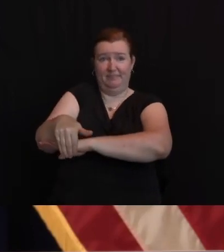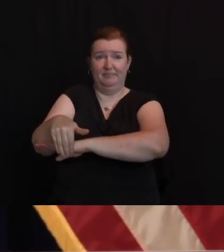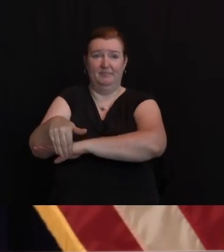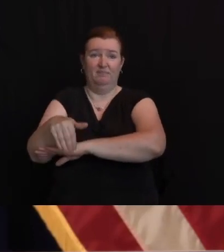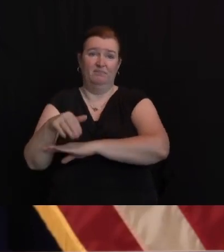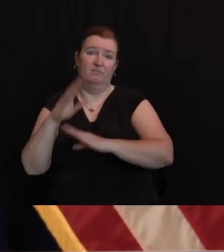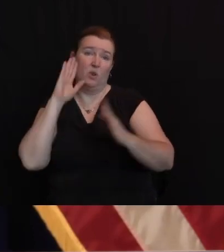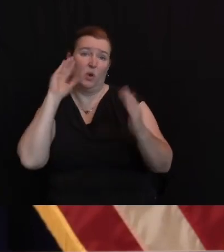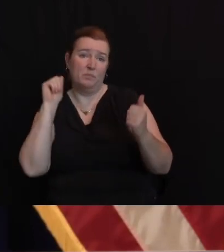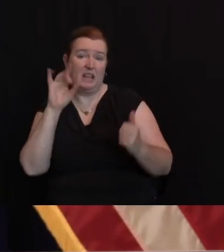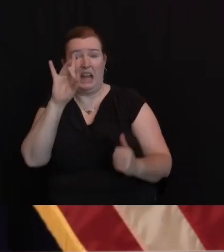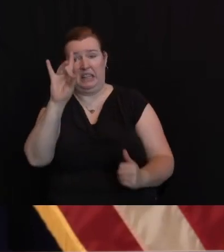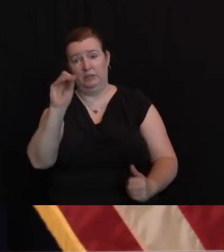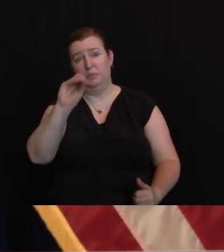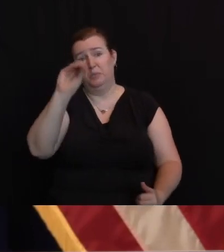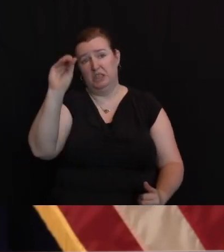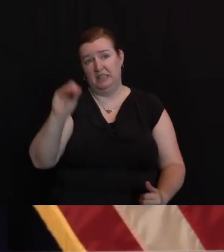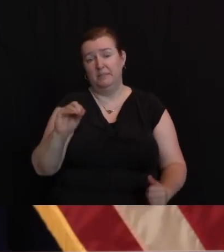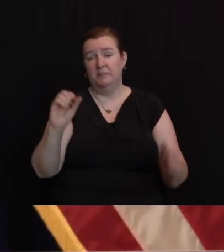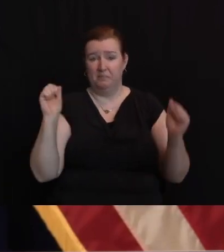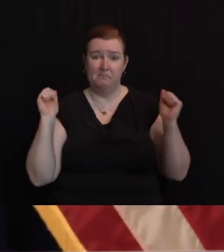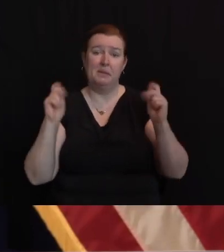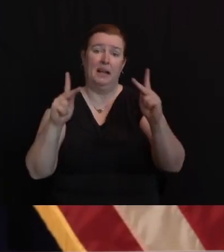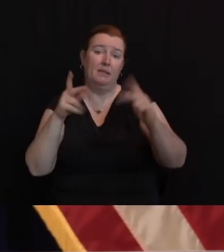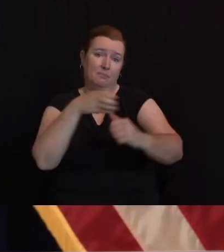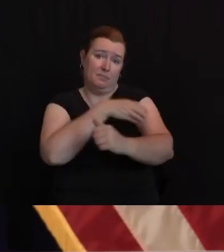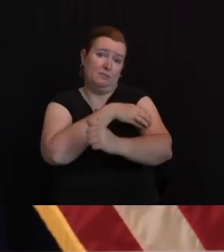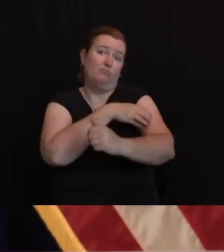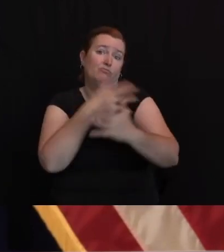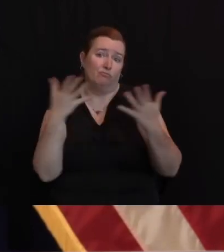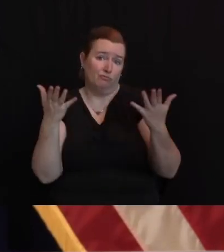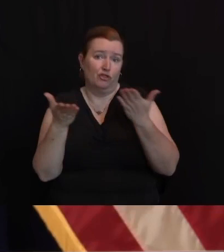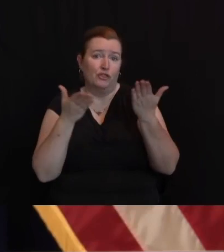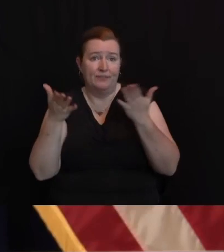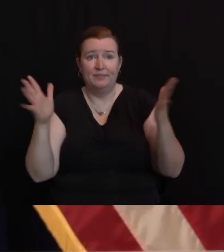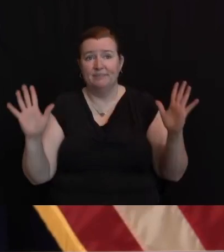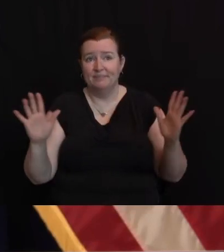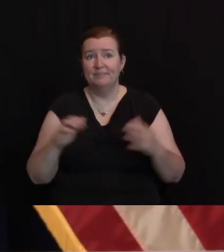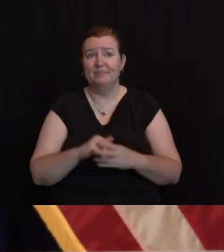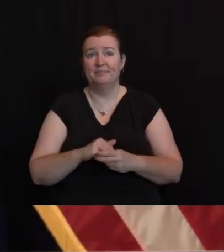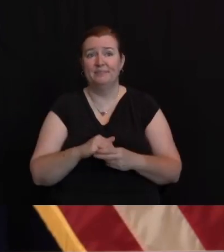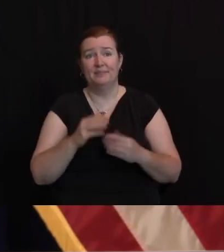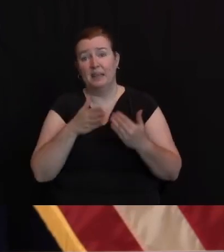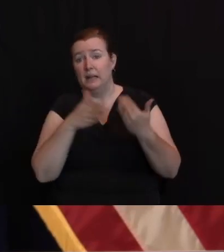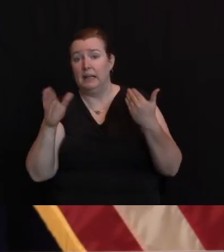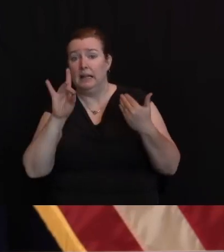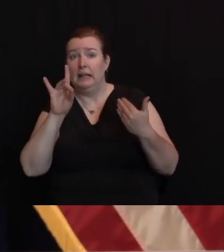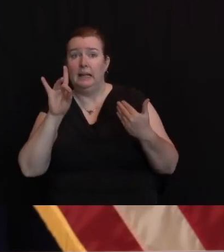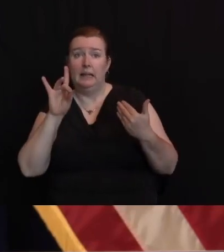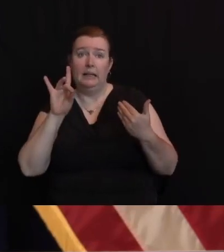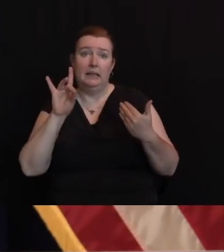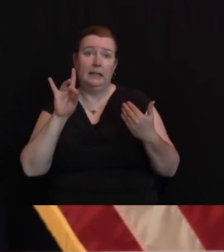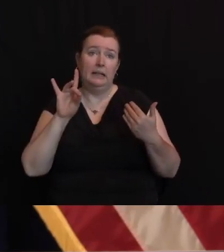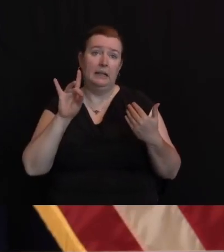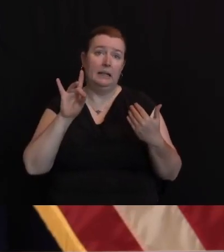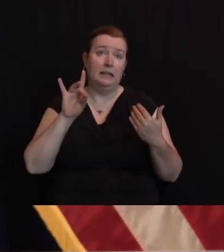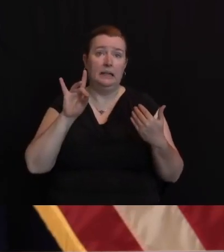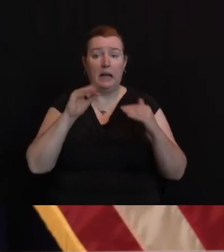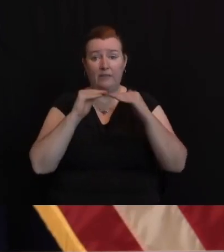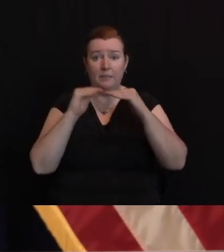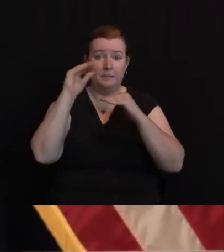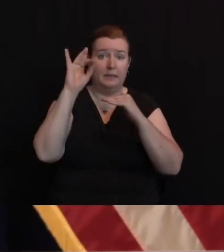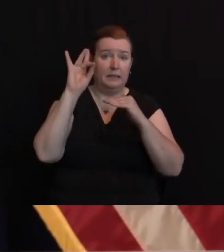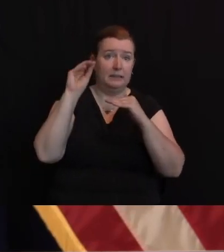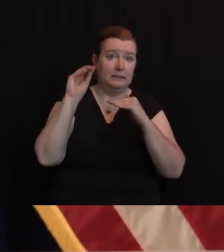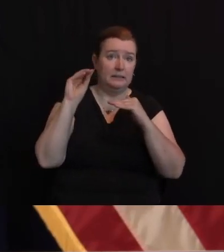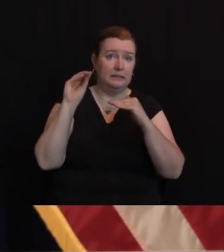been restored. 80%. Once you get beyond that 80% threshold, we now get into